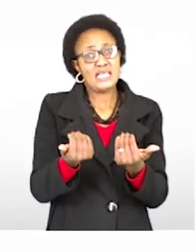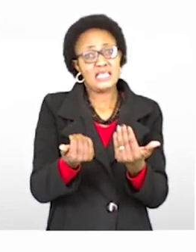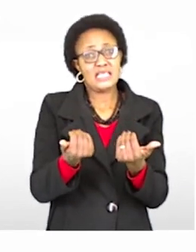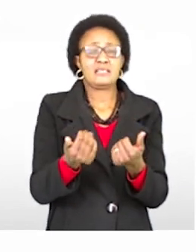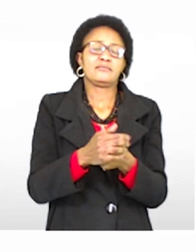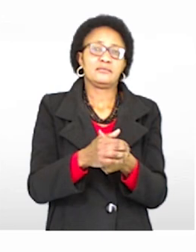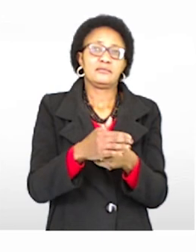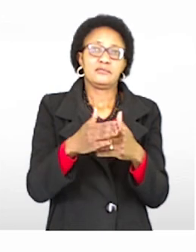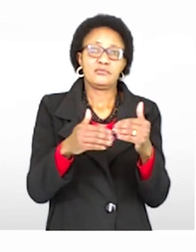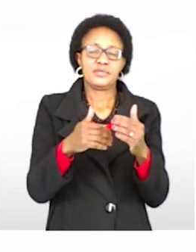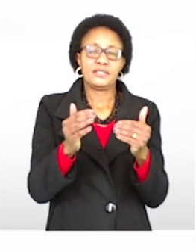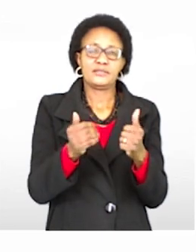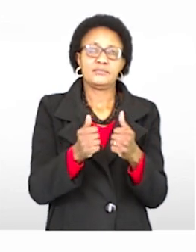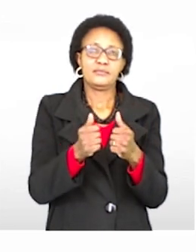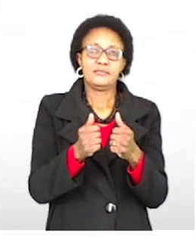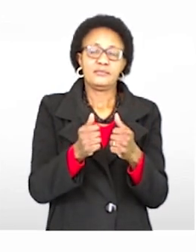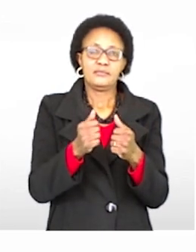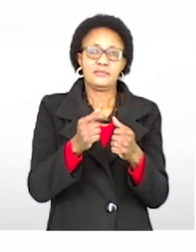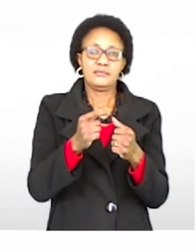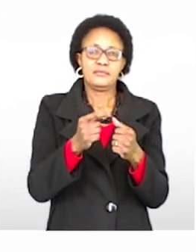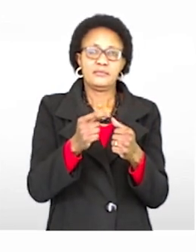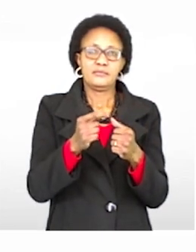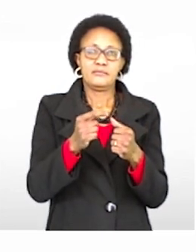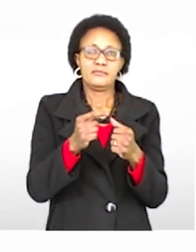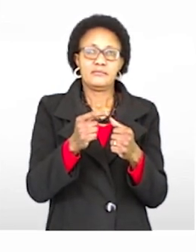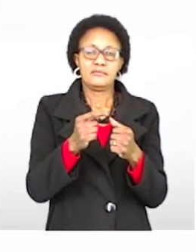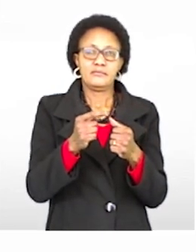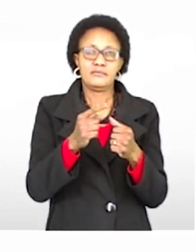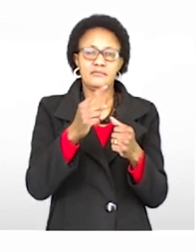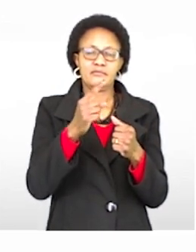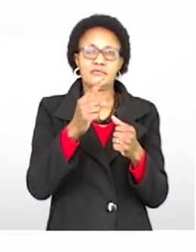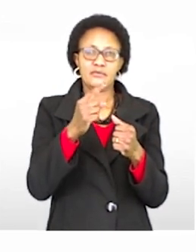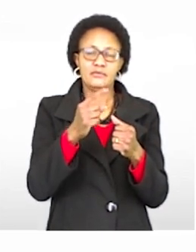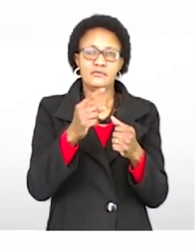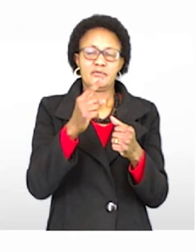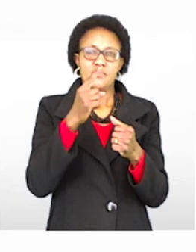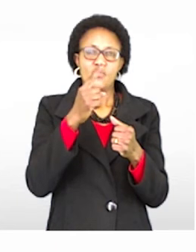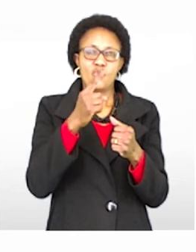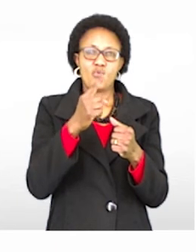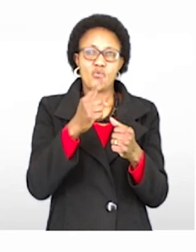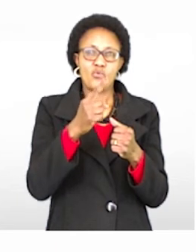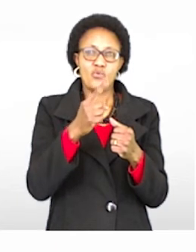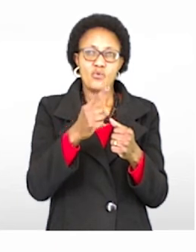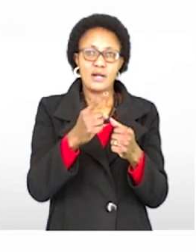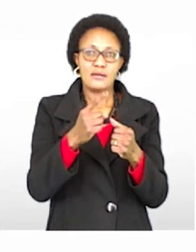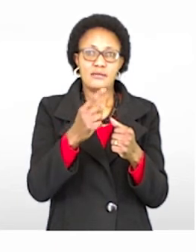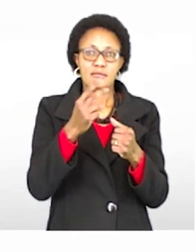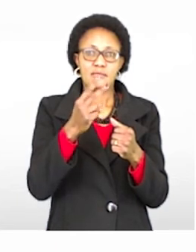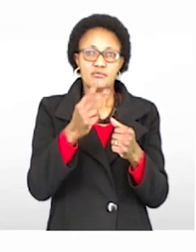see, the bricks are not in order, but let's count them anyway. Are we ready? Let's go.